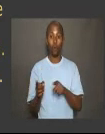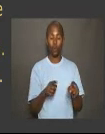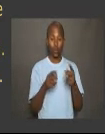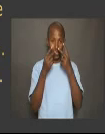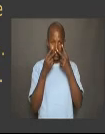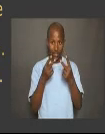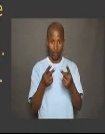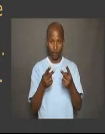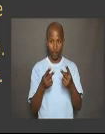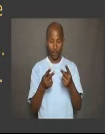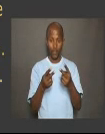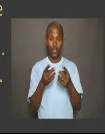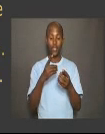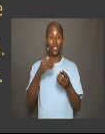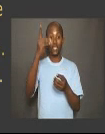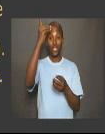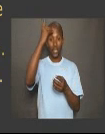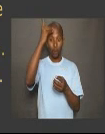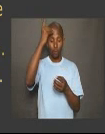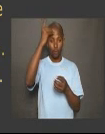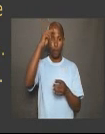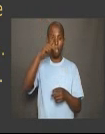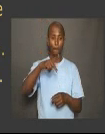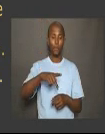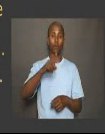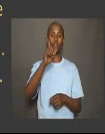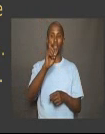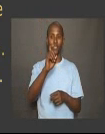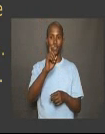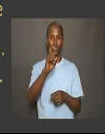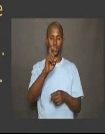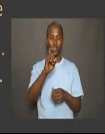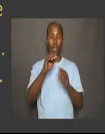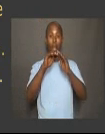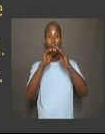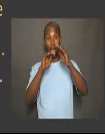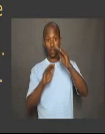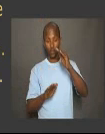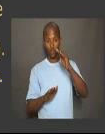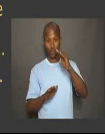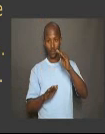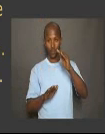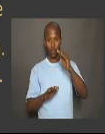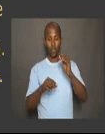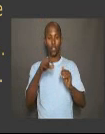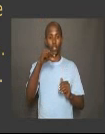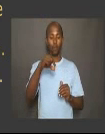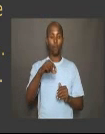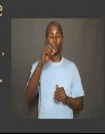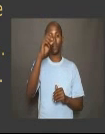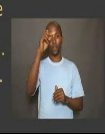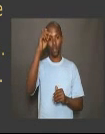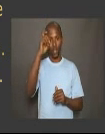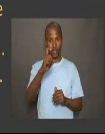We can also see that the degree of P of X is less than